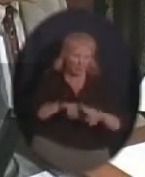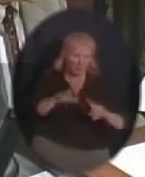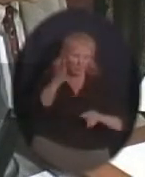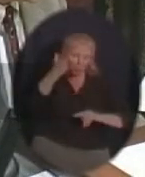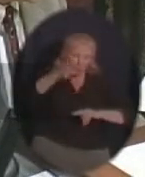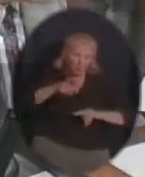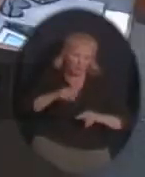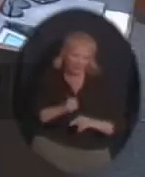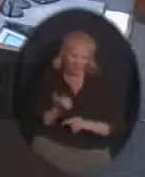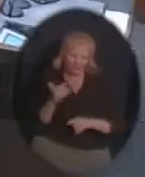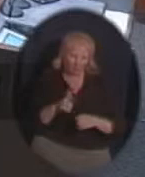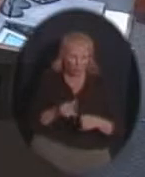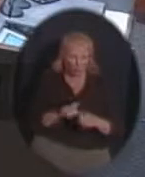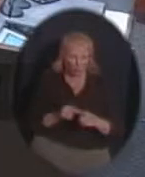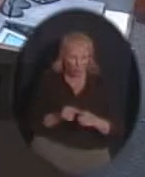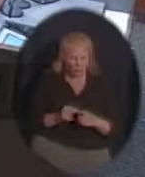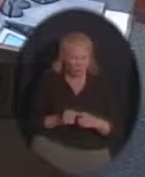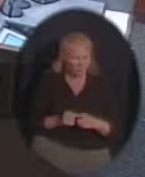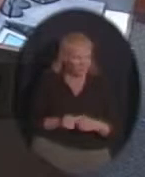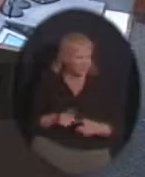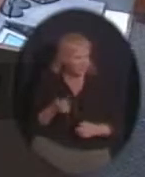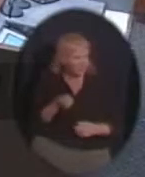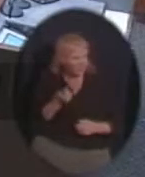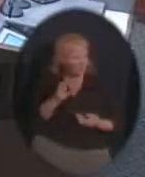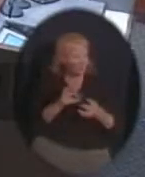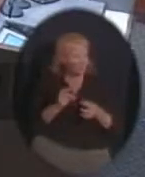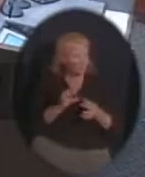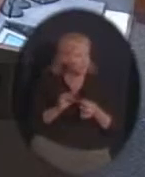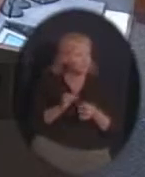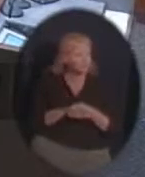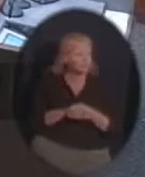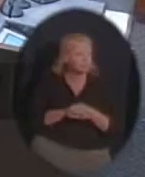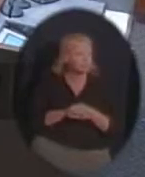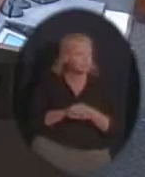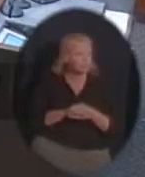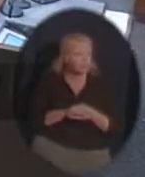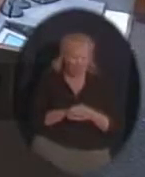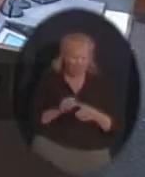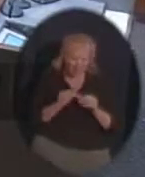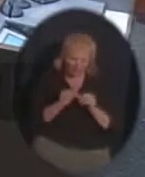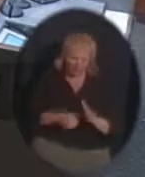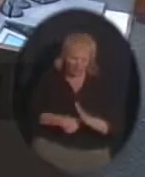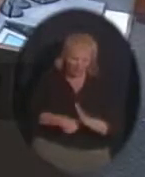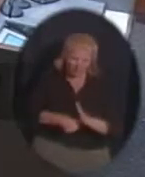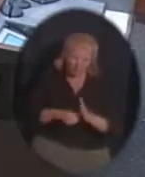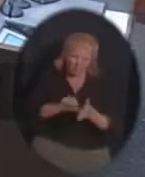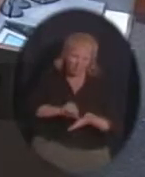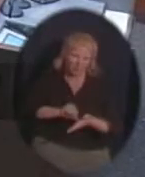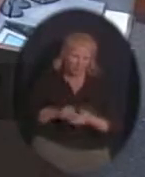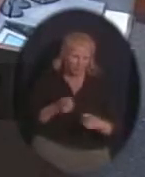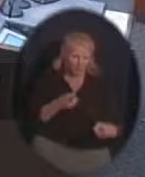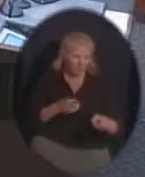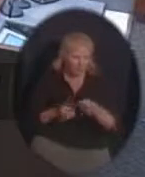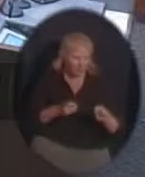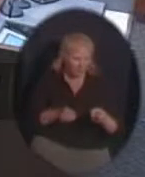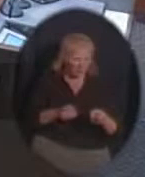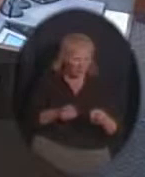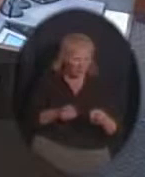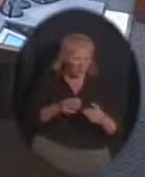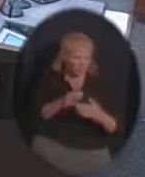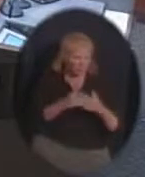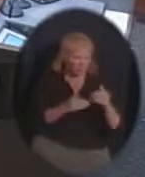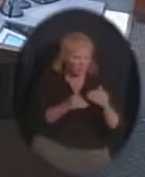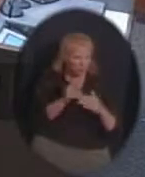thanks. Mr. Churchman. And just a couple of comments. One, continue to be impressed with the management around the construction change orders. I think staff's doing a